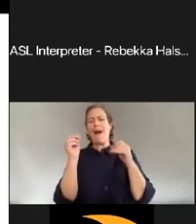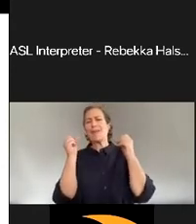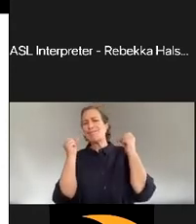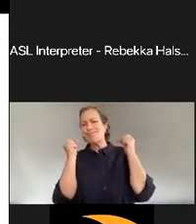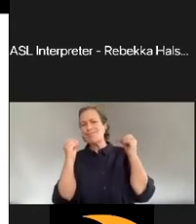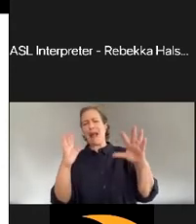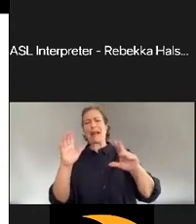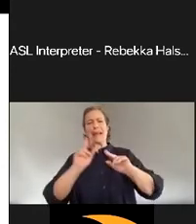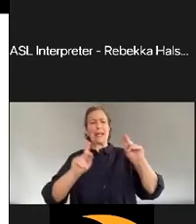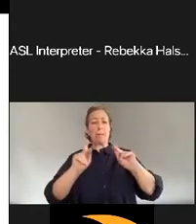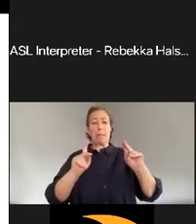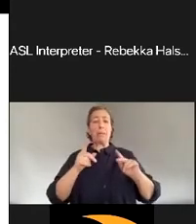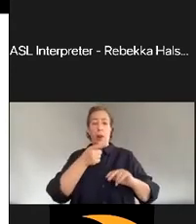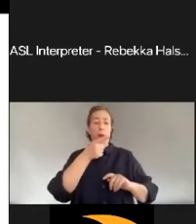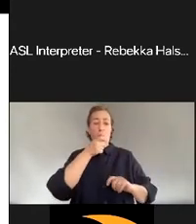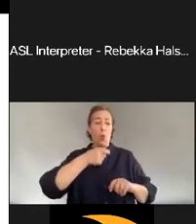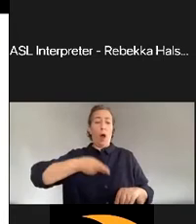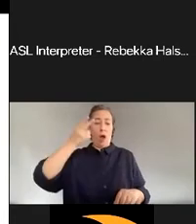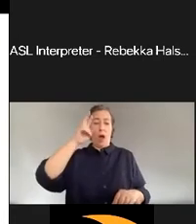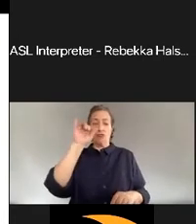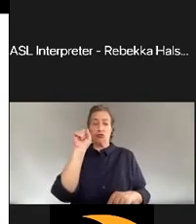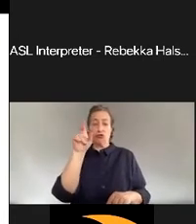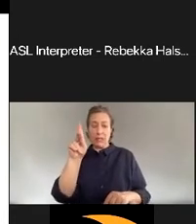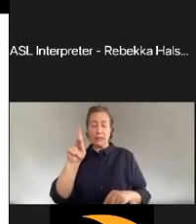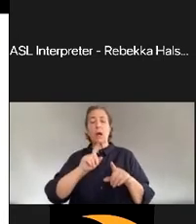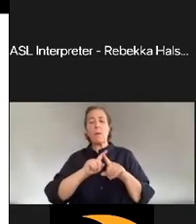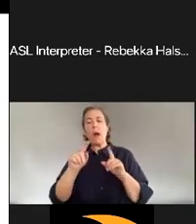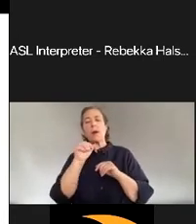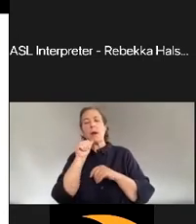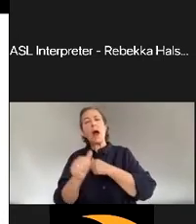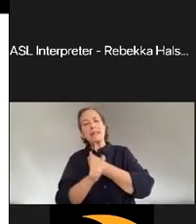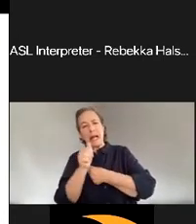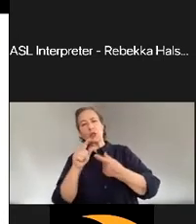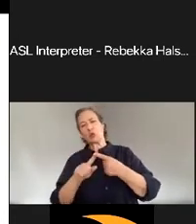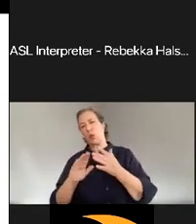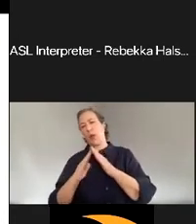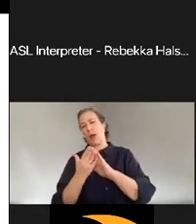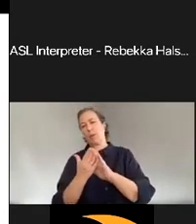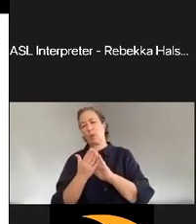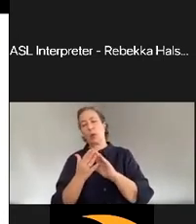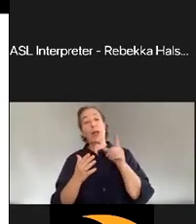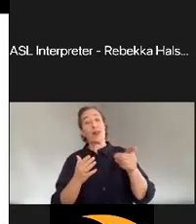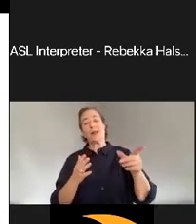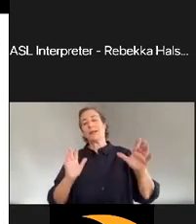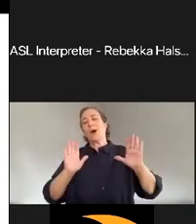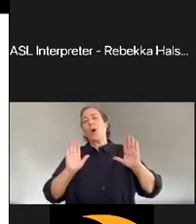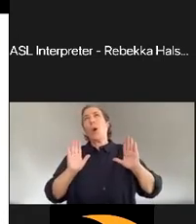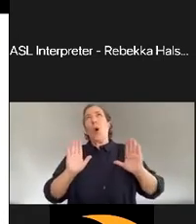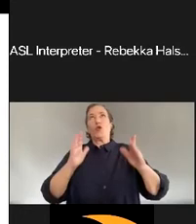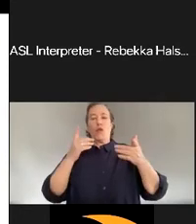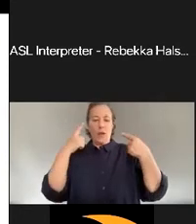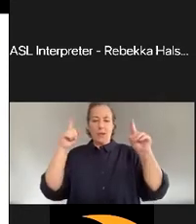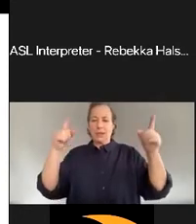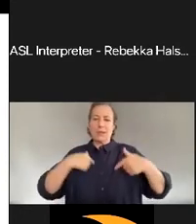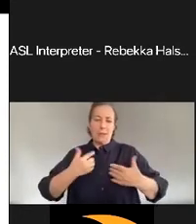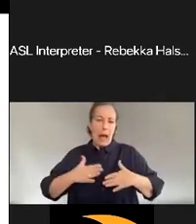determined to be at high risk, but also not at danger to the community. And I think that that's just a great success that I'm just really happy to be